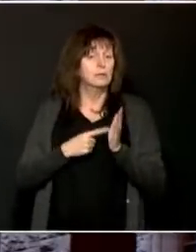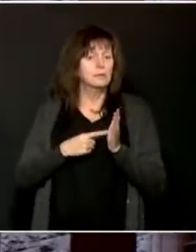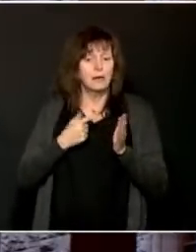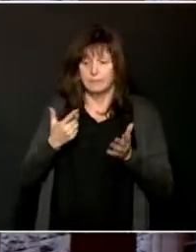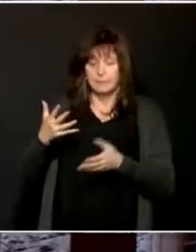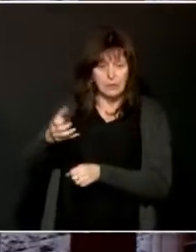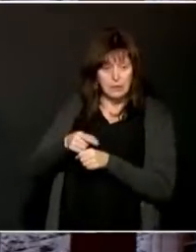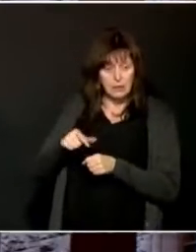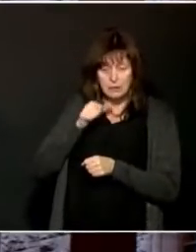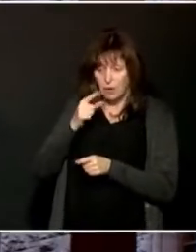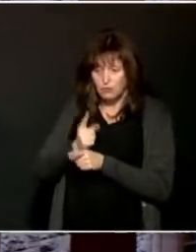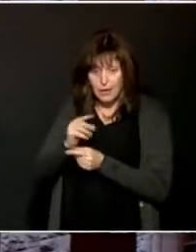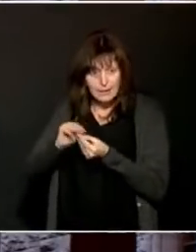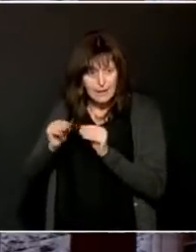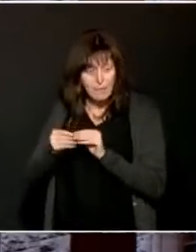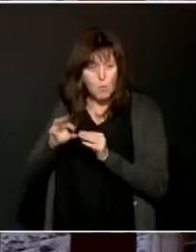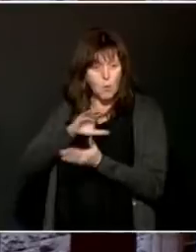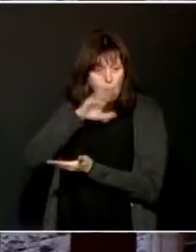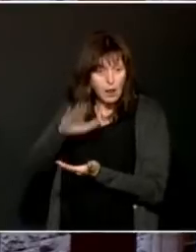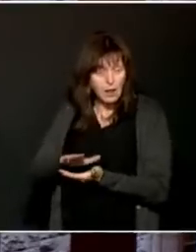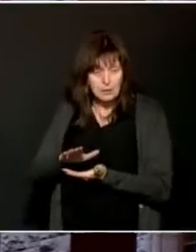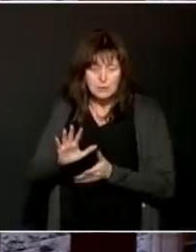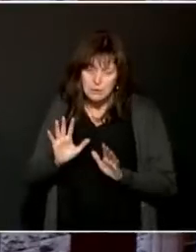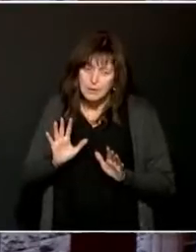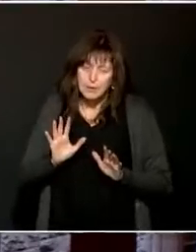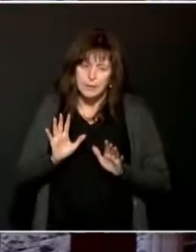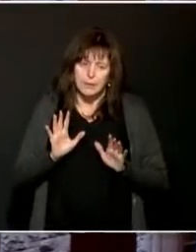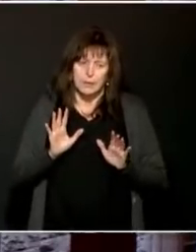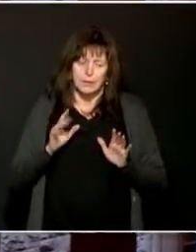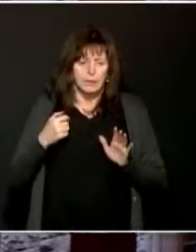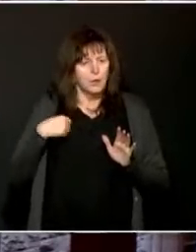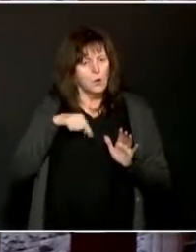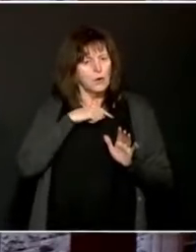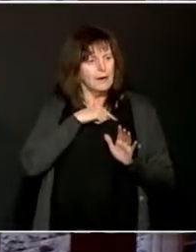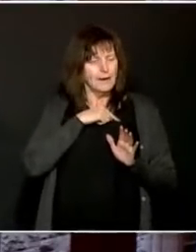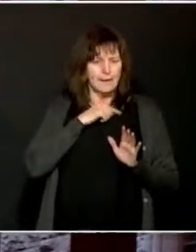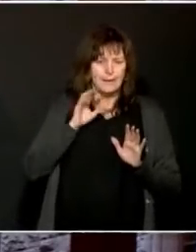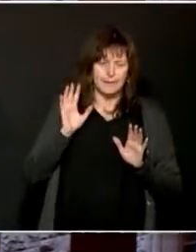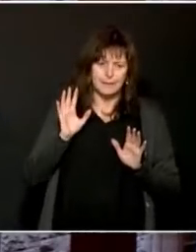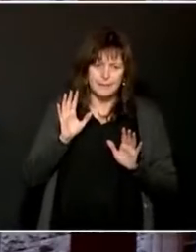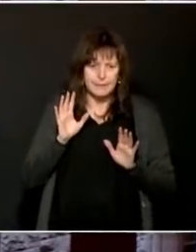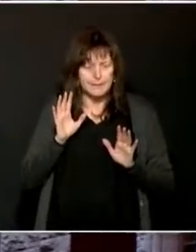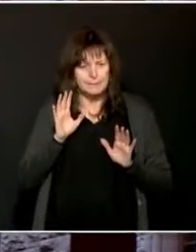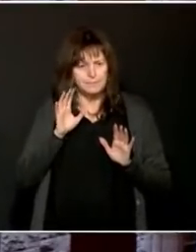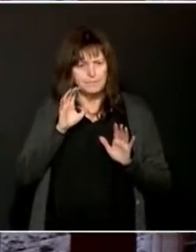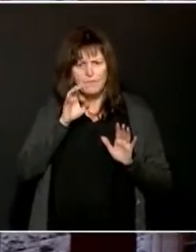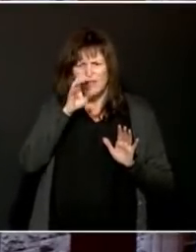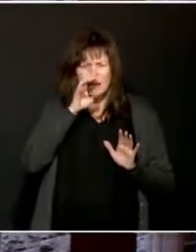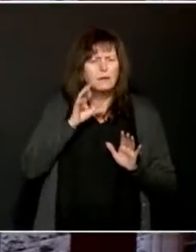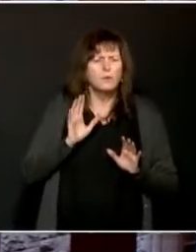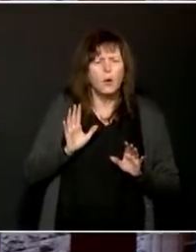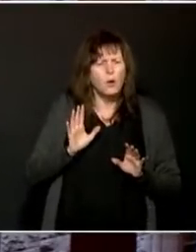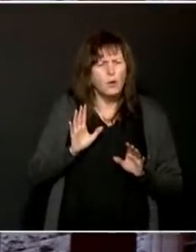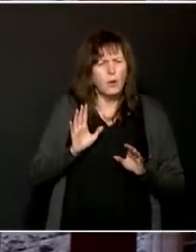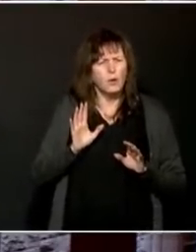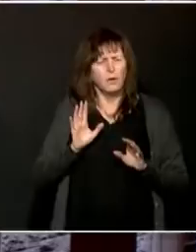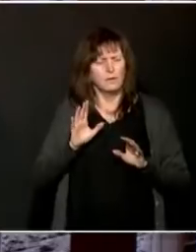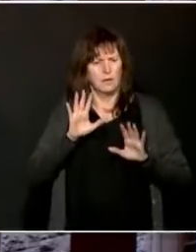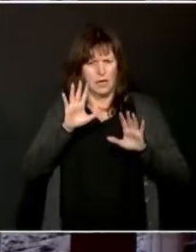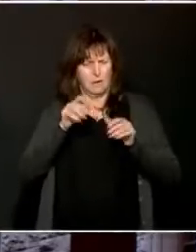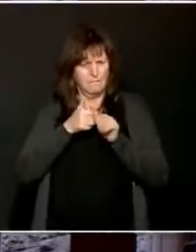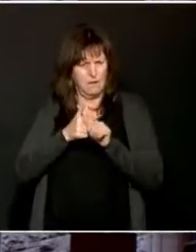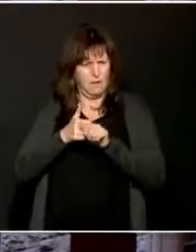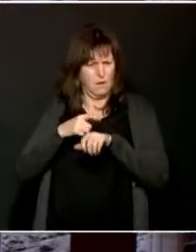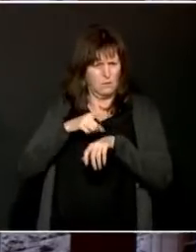one can't be too tight on that, because there can be delays for a day or so, and you're going to have to deal with that with